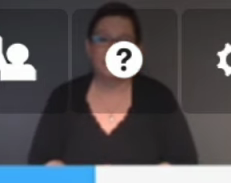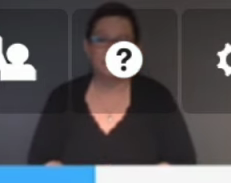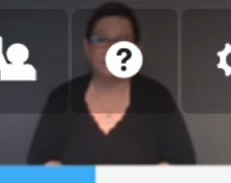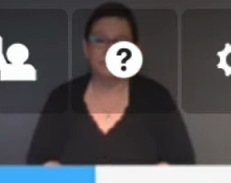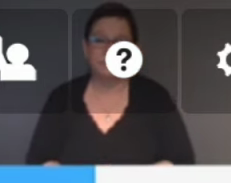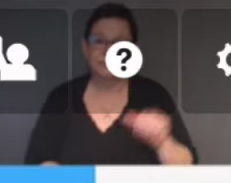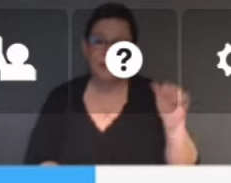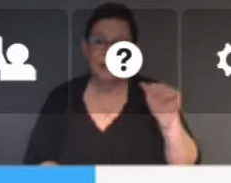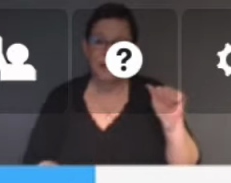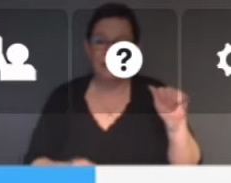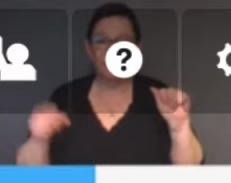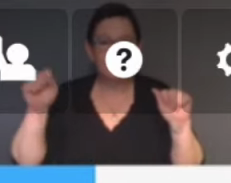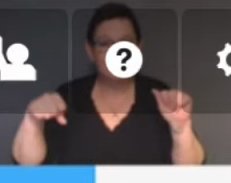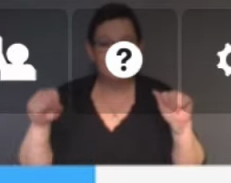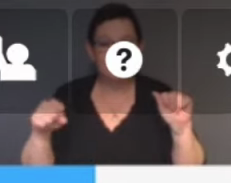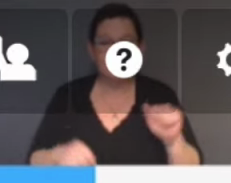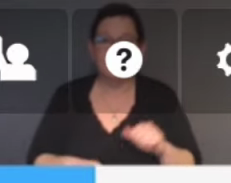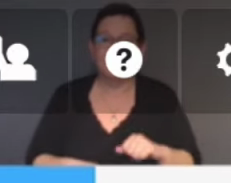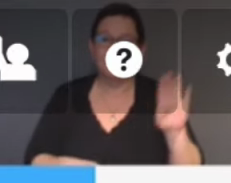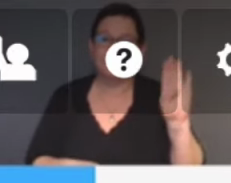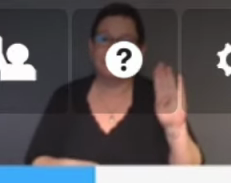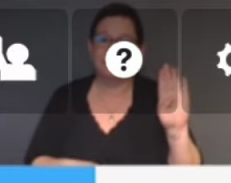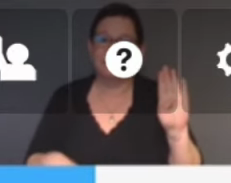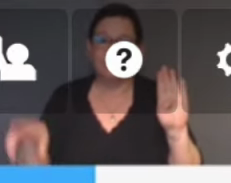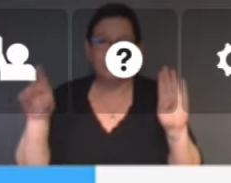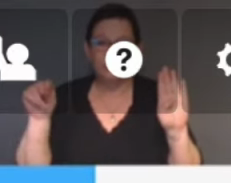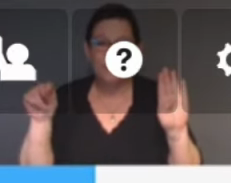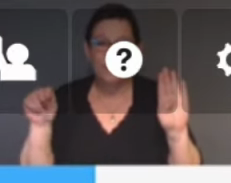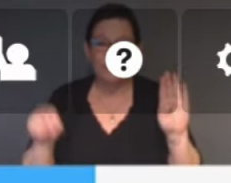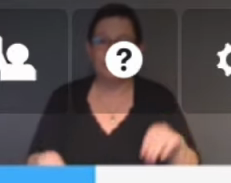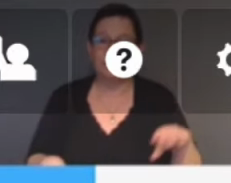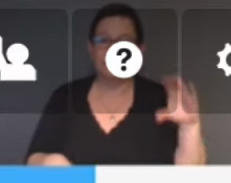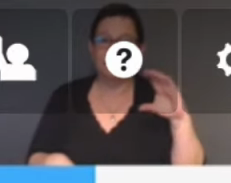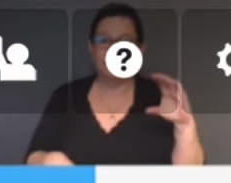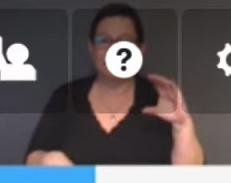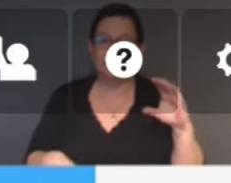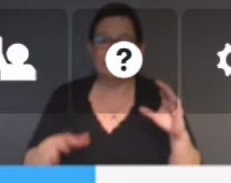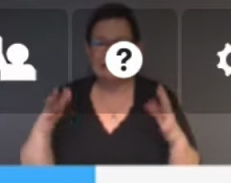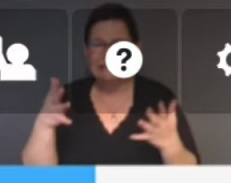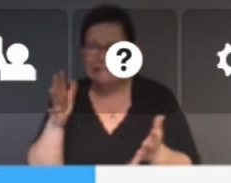A, yes. B, no. C, unsure.